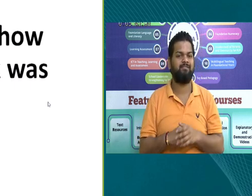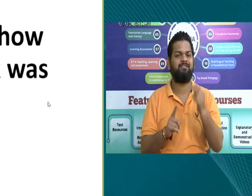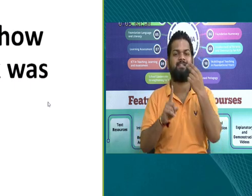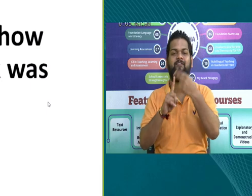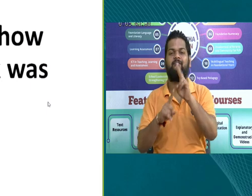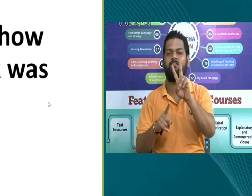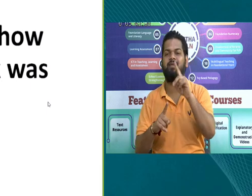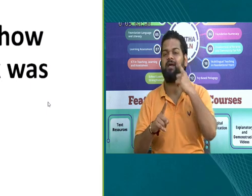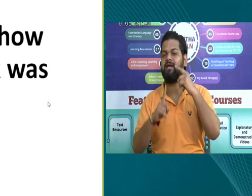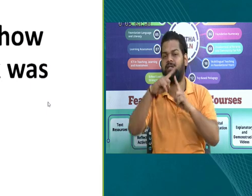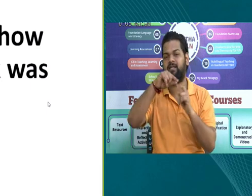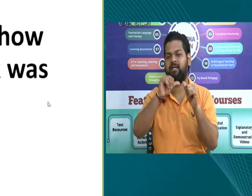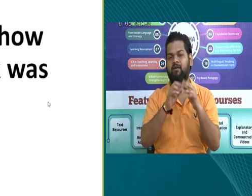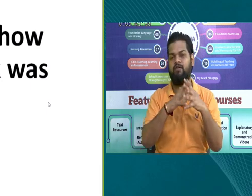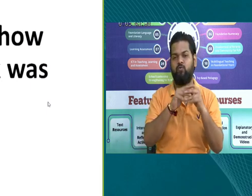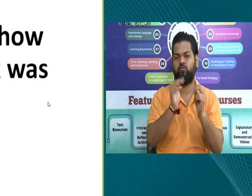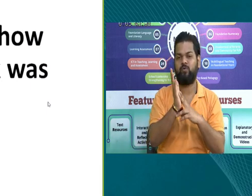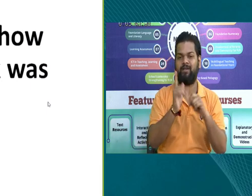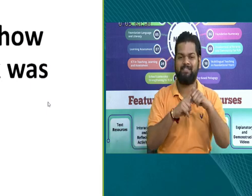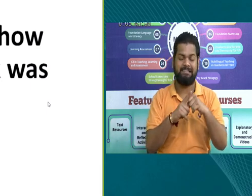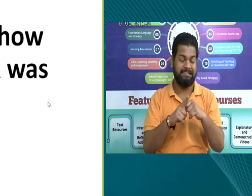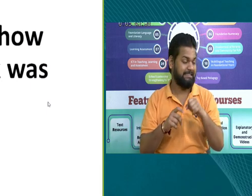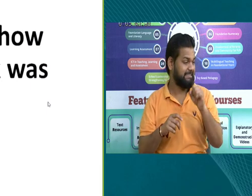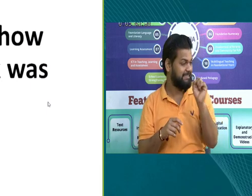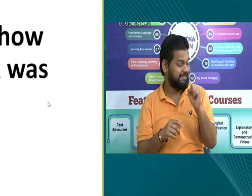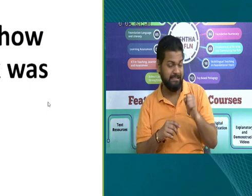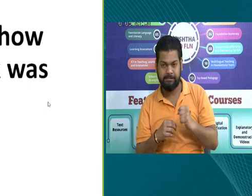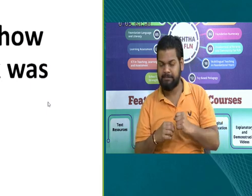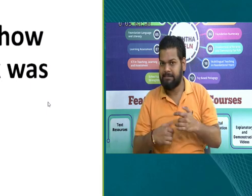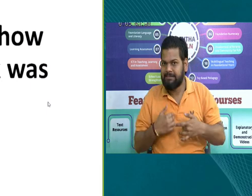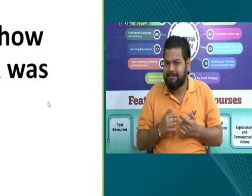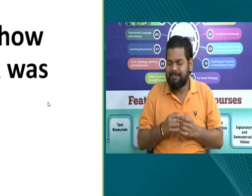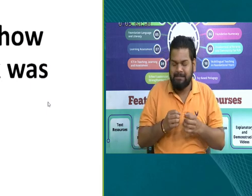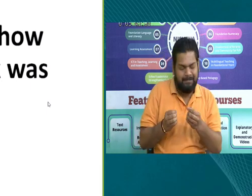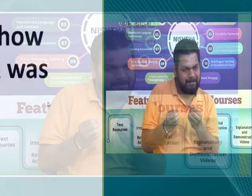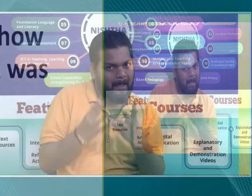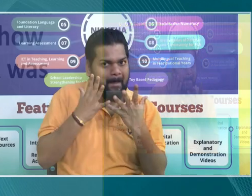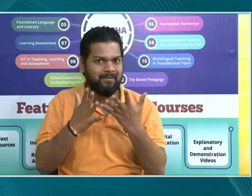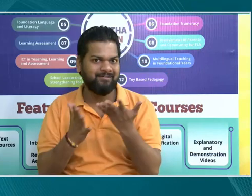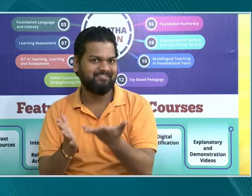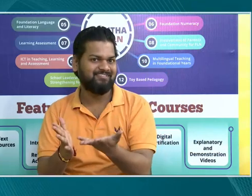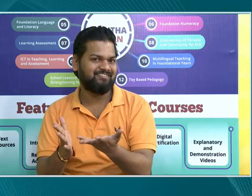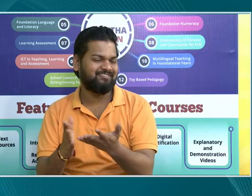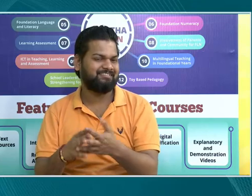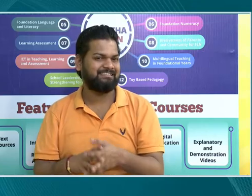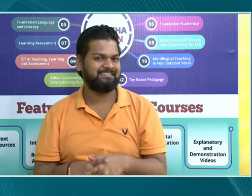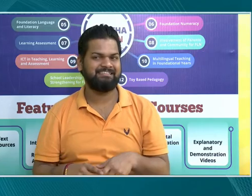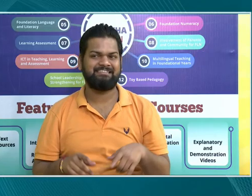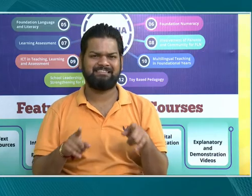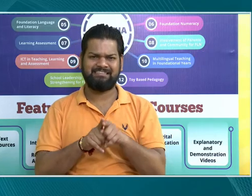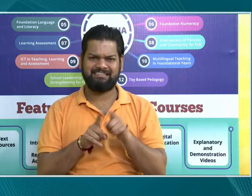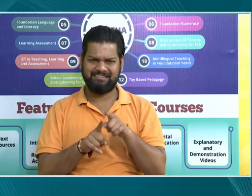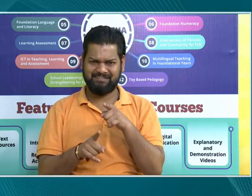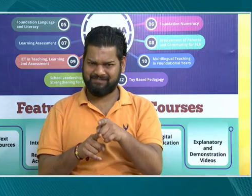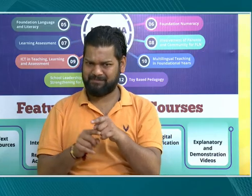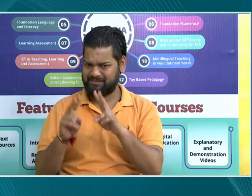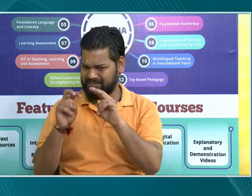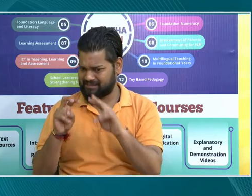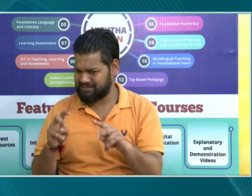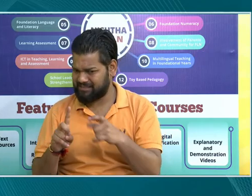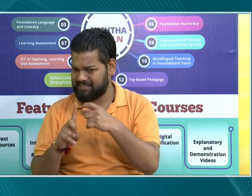Wong. Wow, this is amazing, ma'am. So this was an invention and not a discovery, right? Yes.